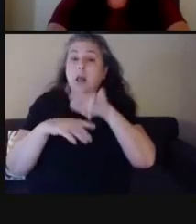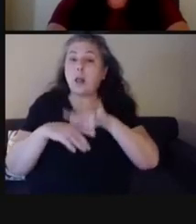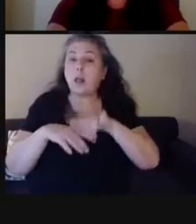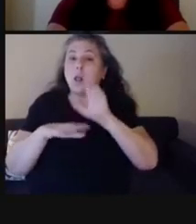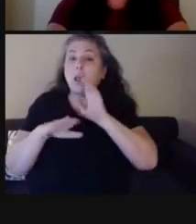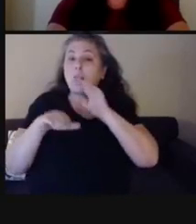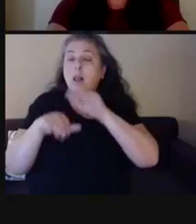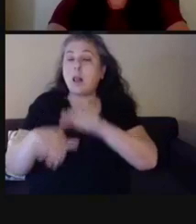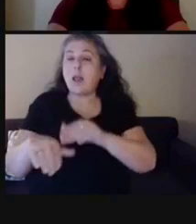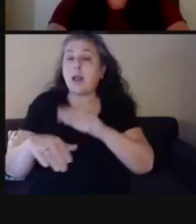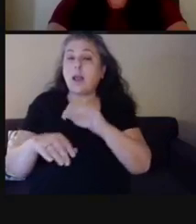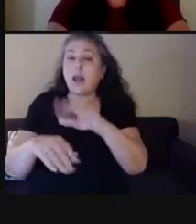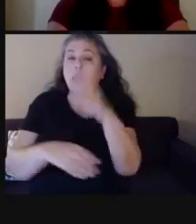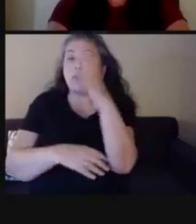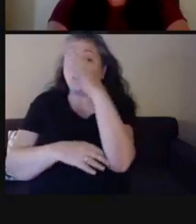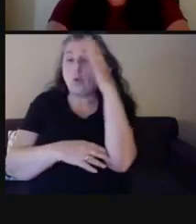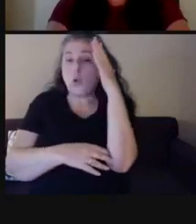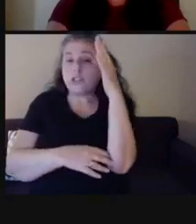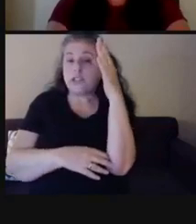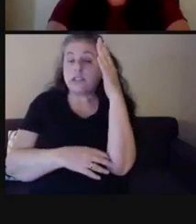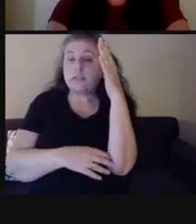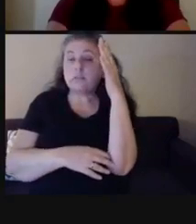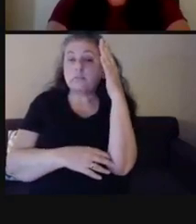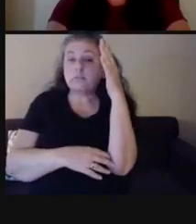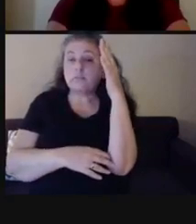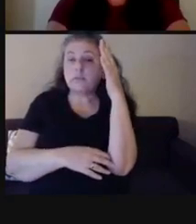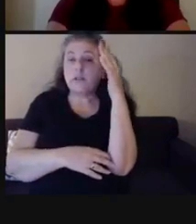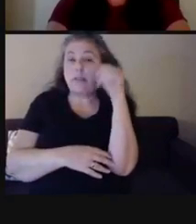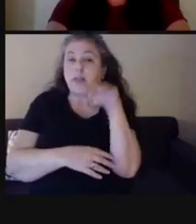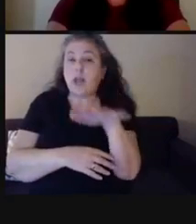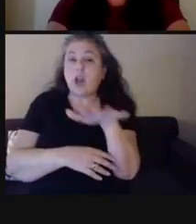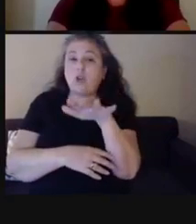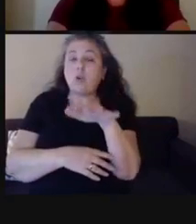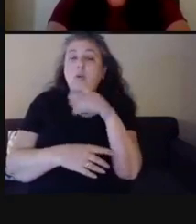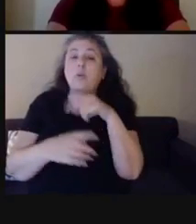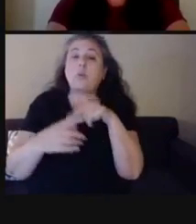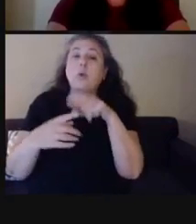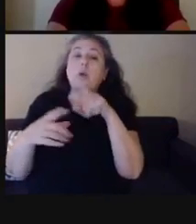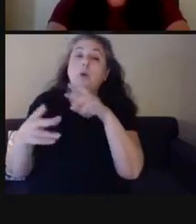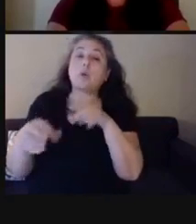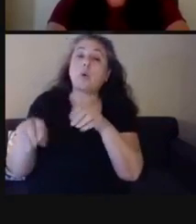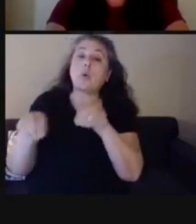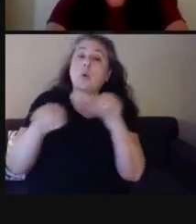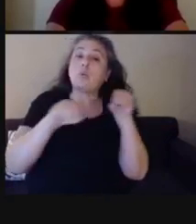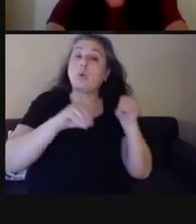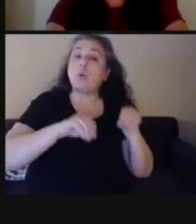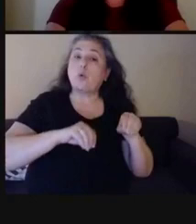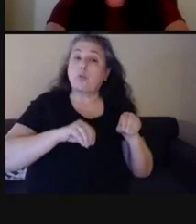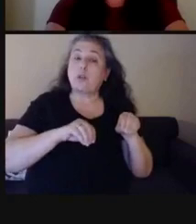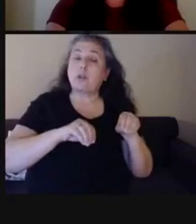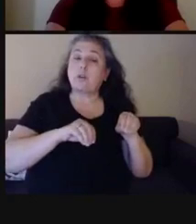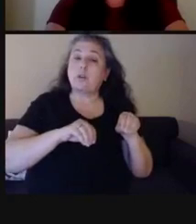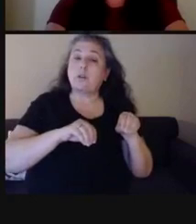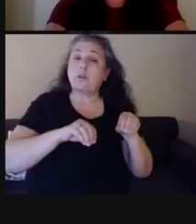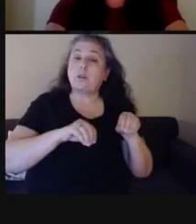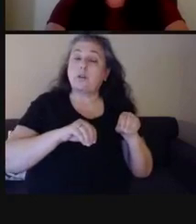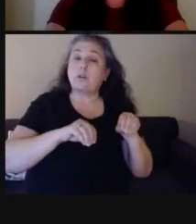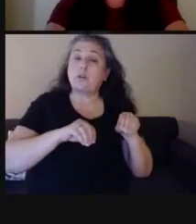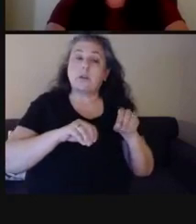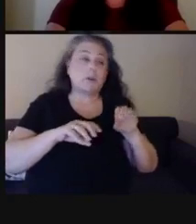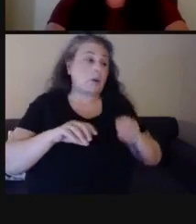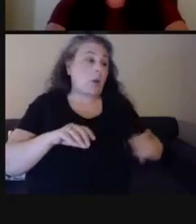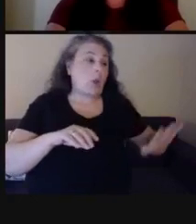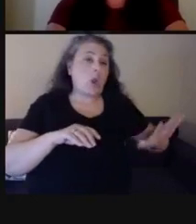lush forests of the area. And when we were removed and located